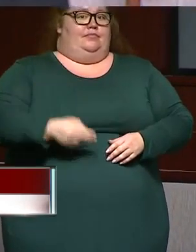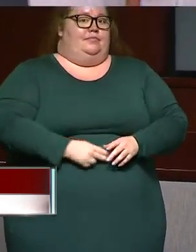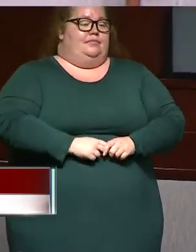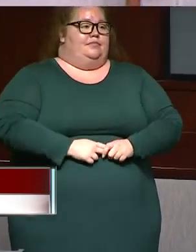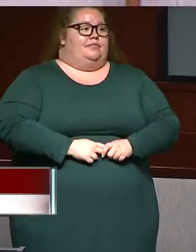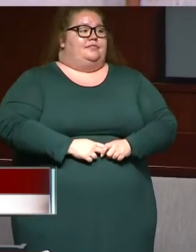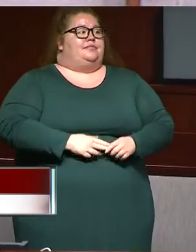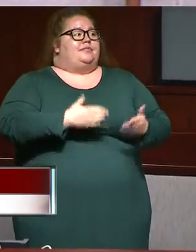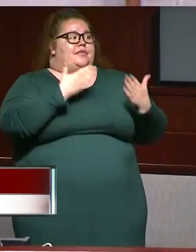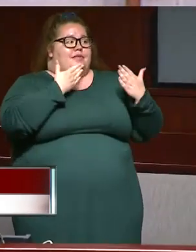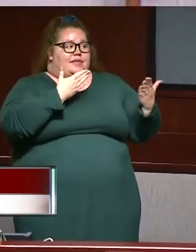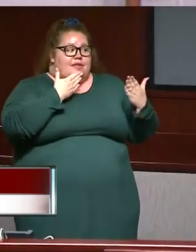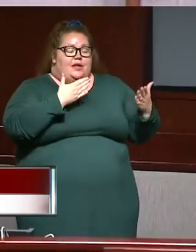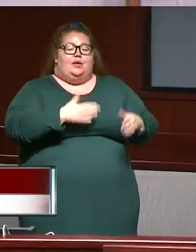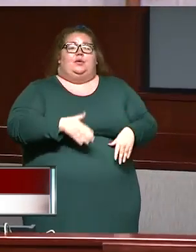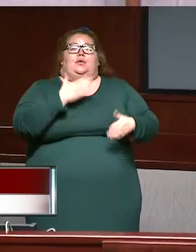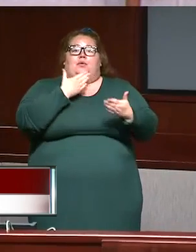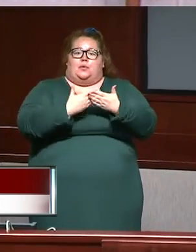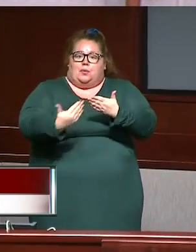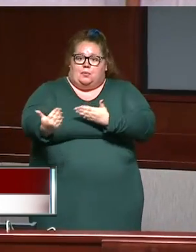Thank you, Megan, and good morning.